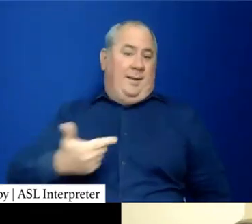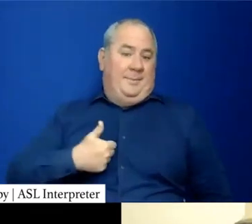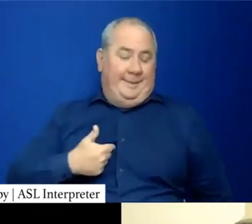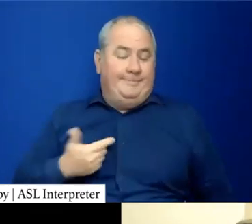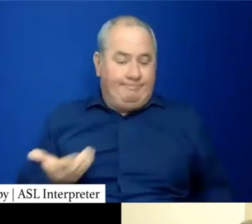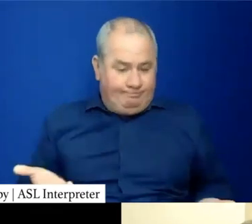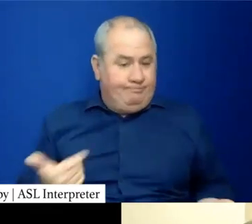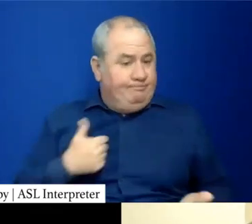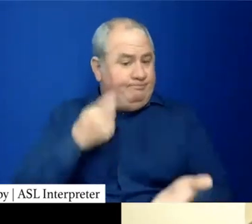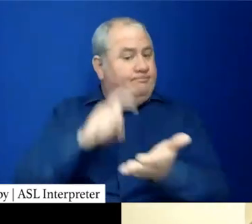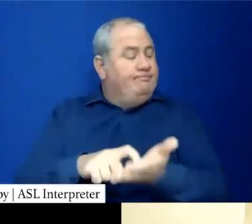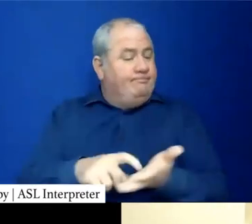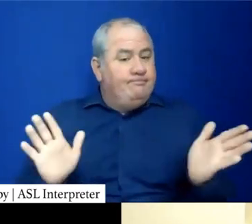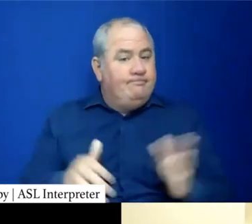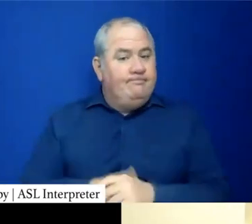the meetings.